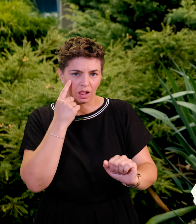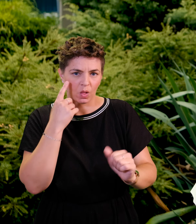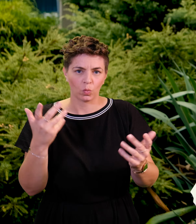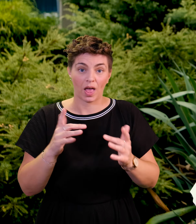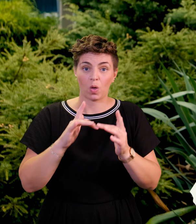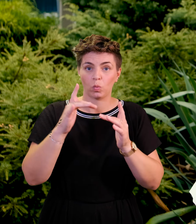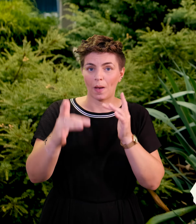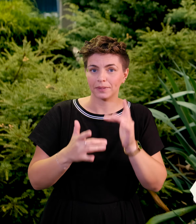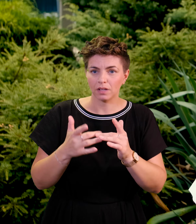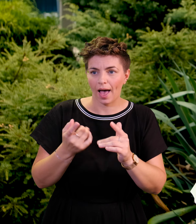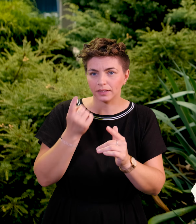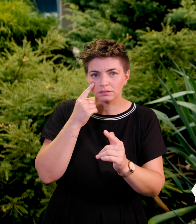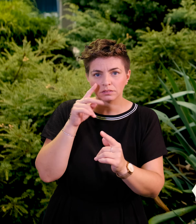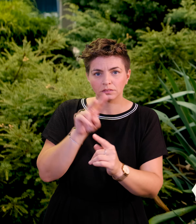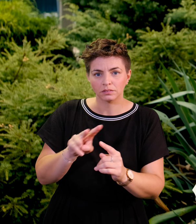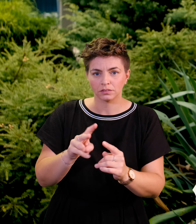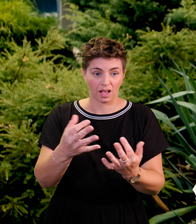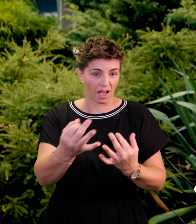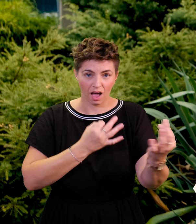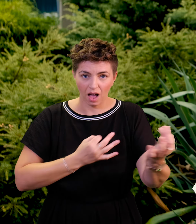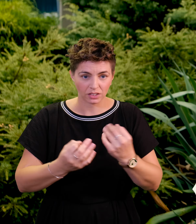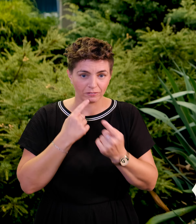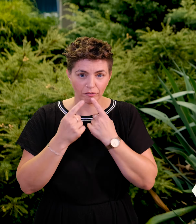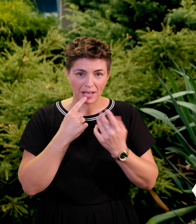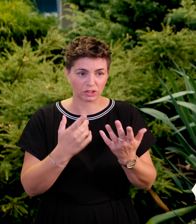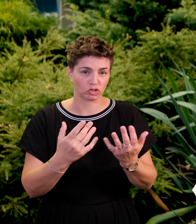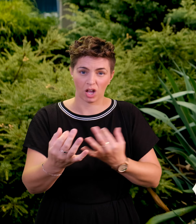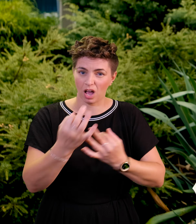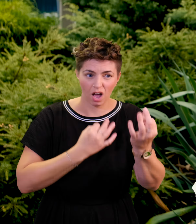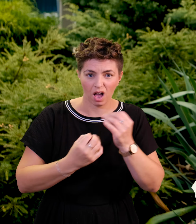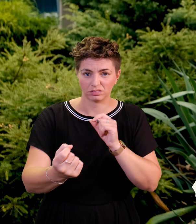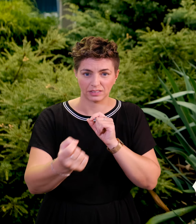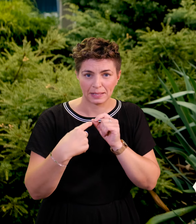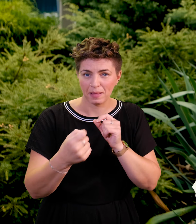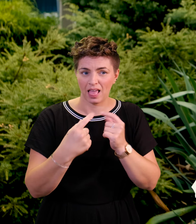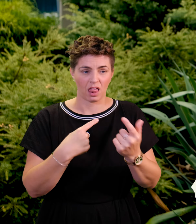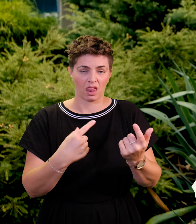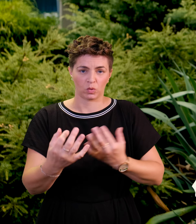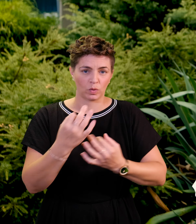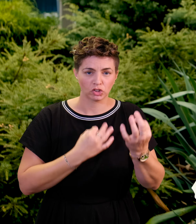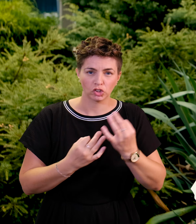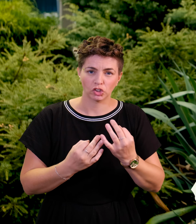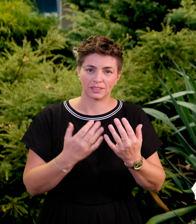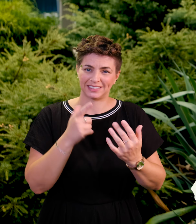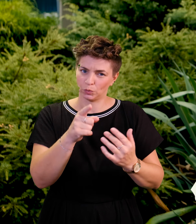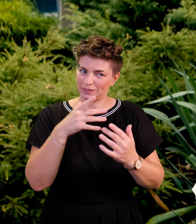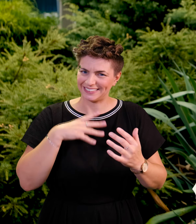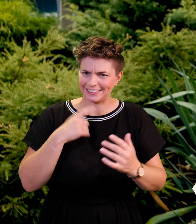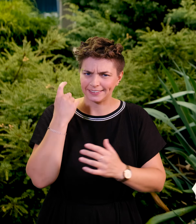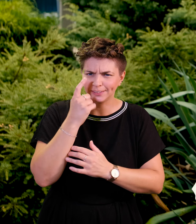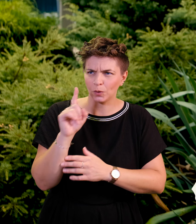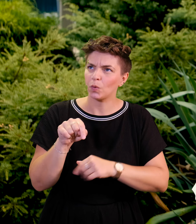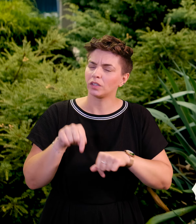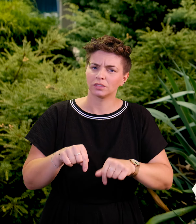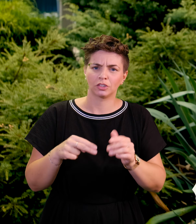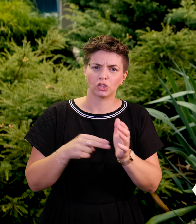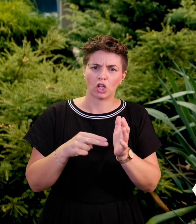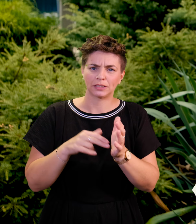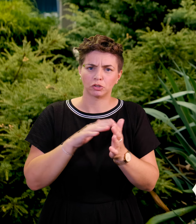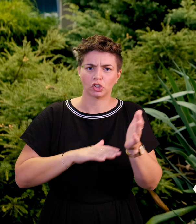website, ask for information, send us inquiries, but most of all, be curious about your fire and rescue